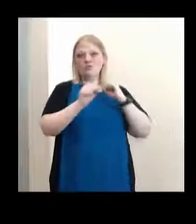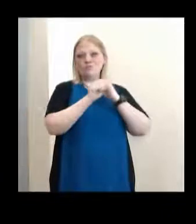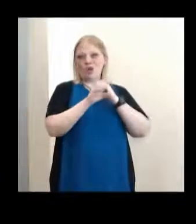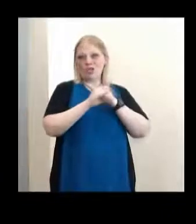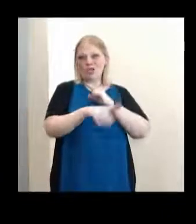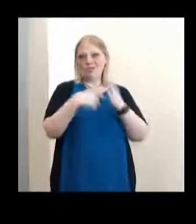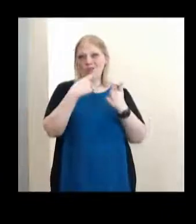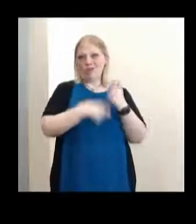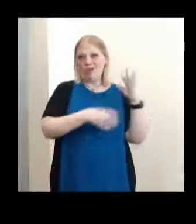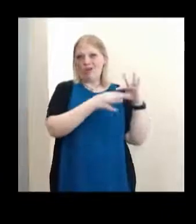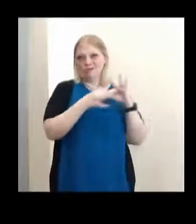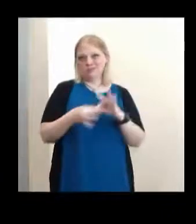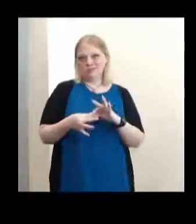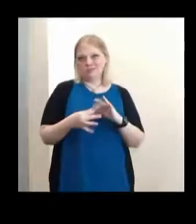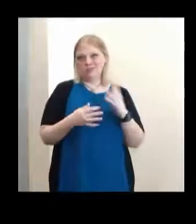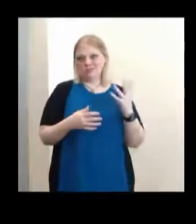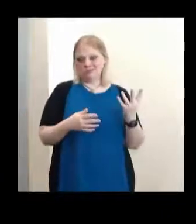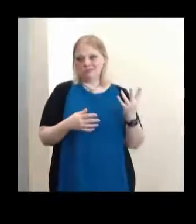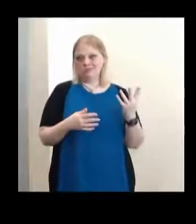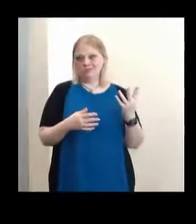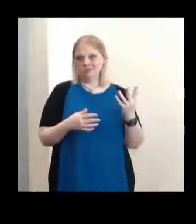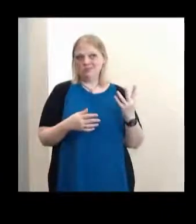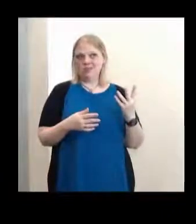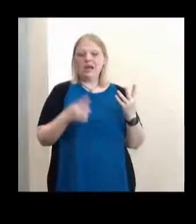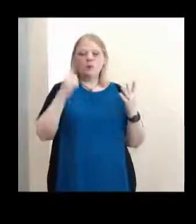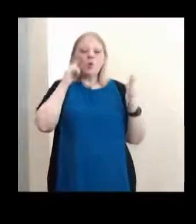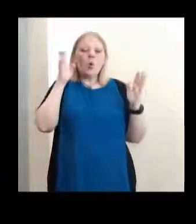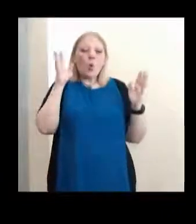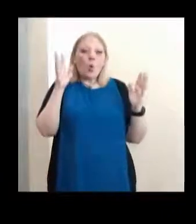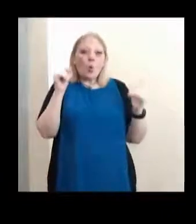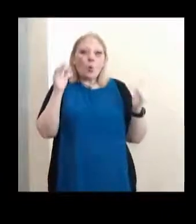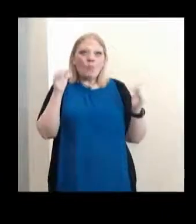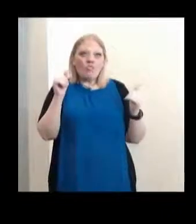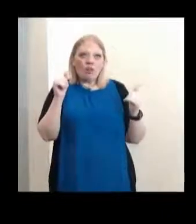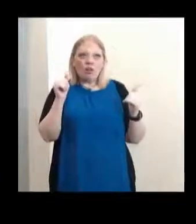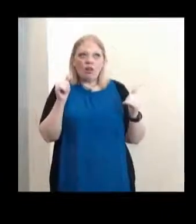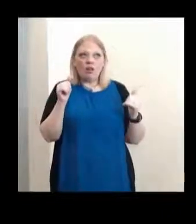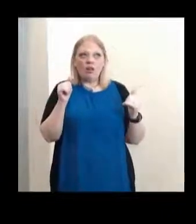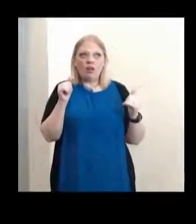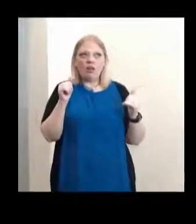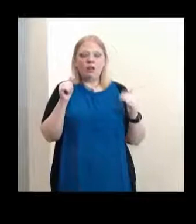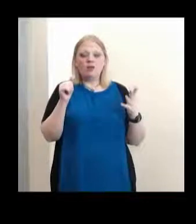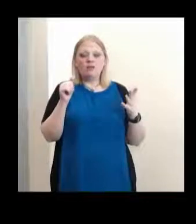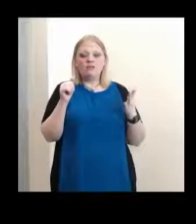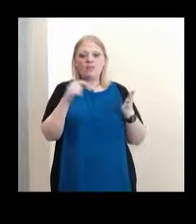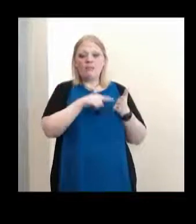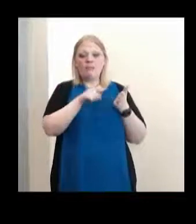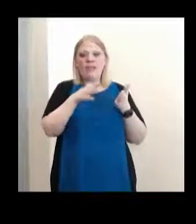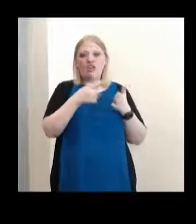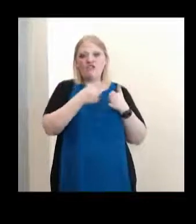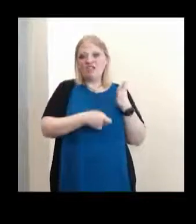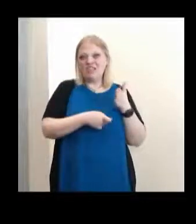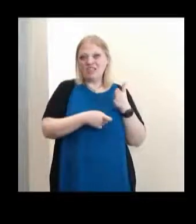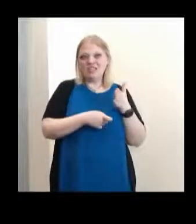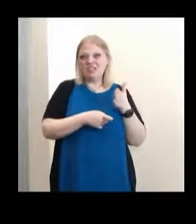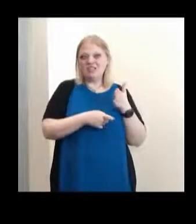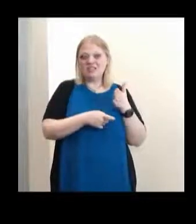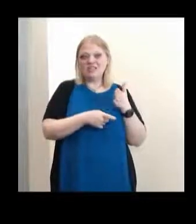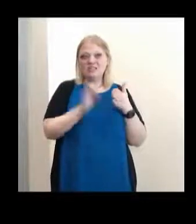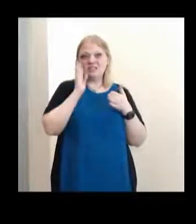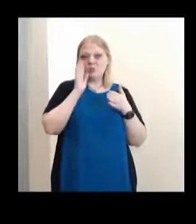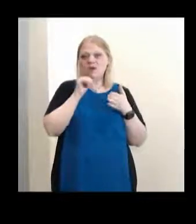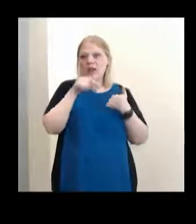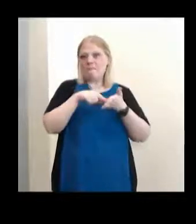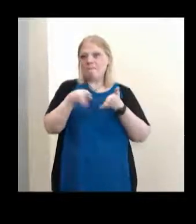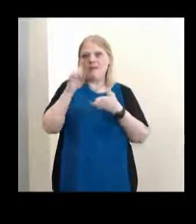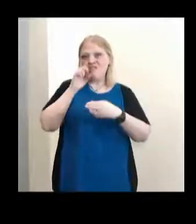costs associated with it. I was certainly hopeful that the ratepayers' fees would not be going towards paying for the